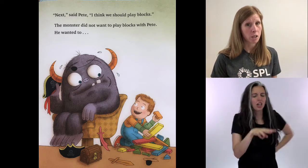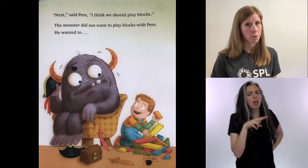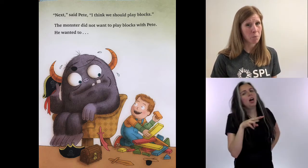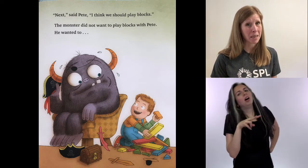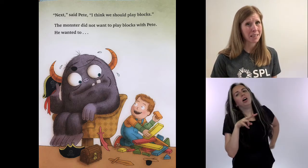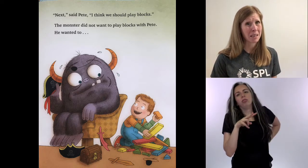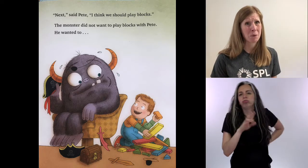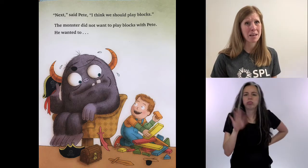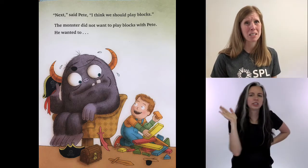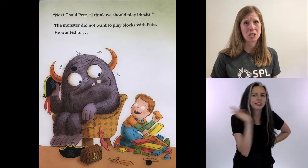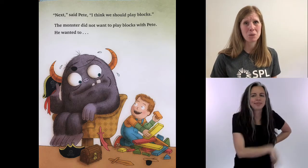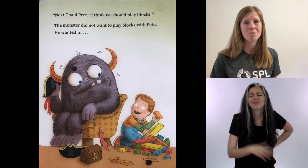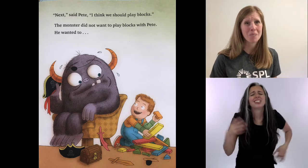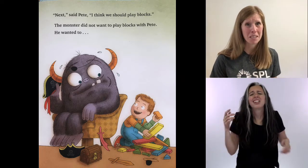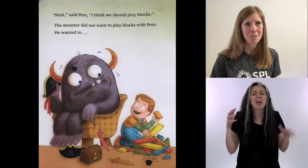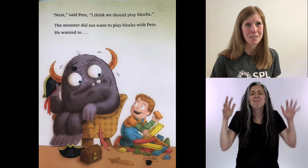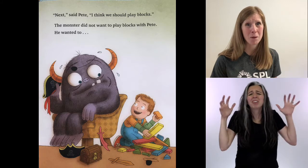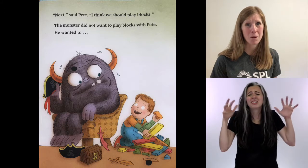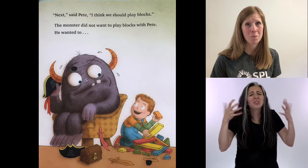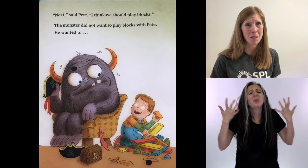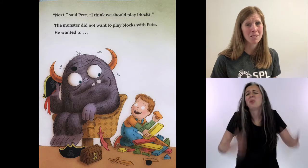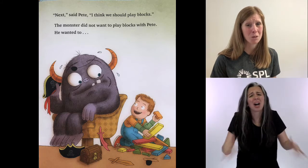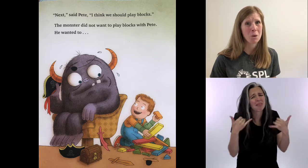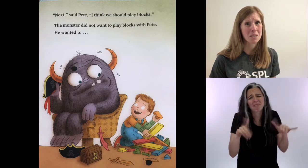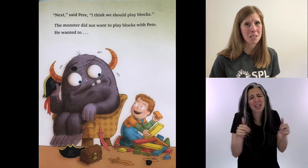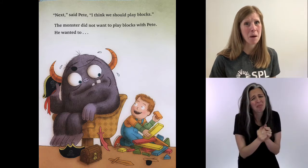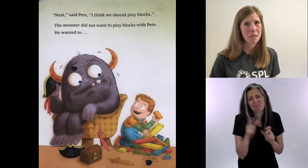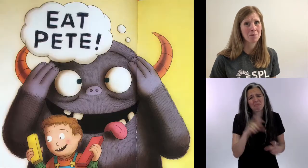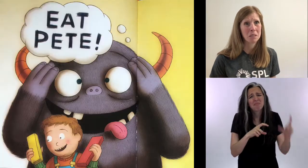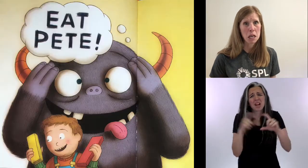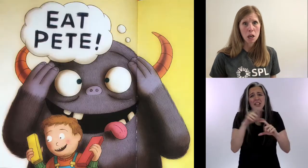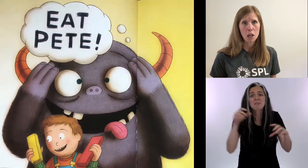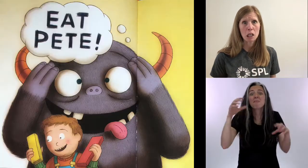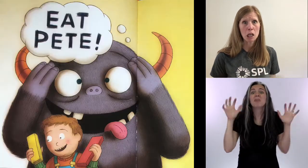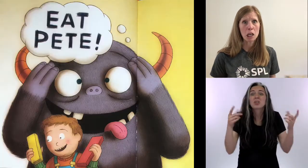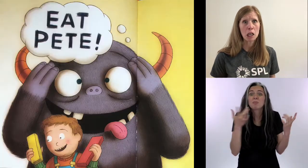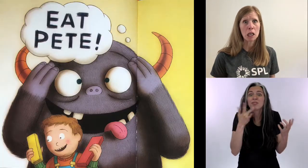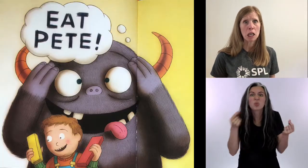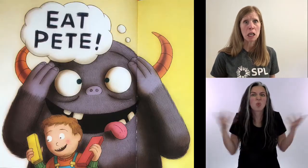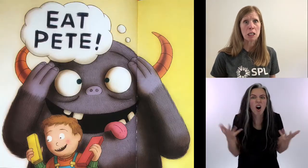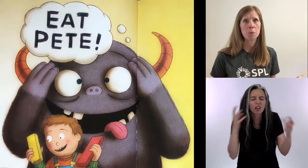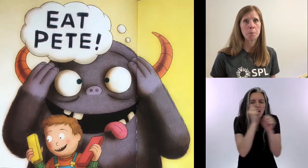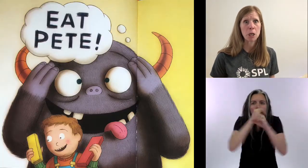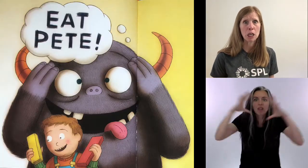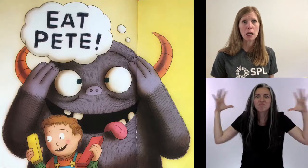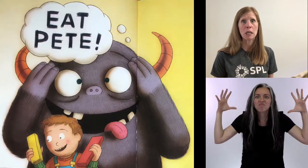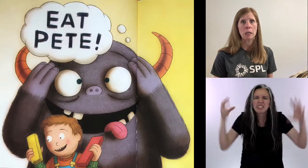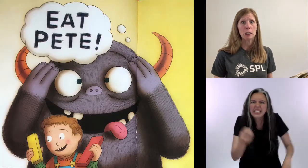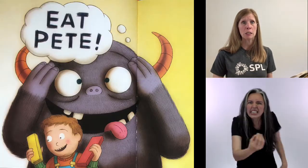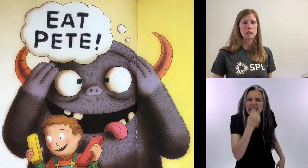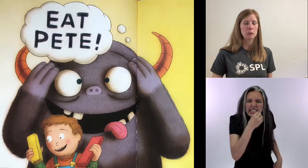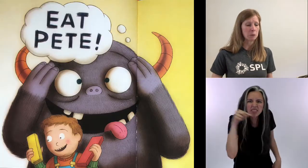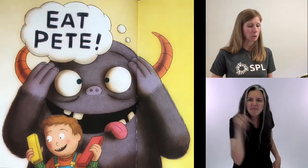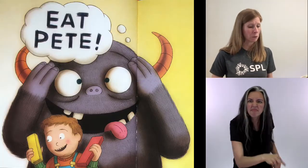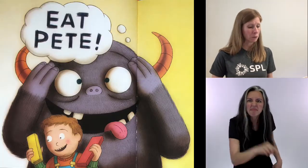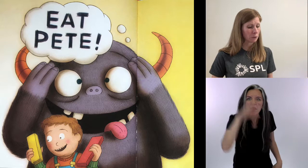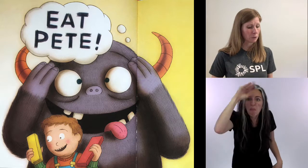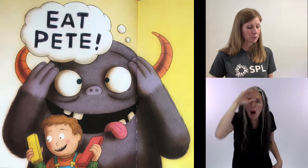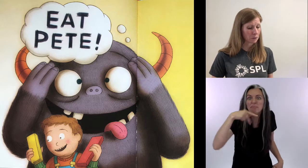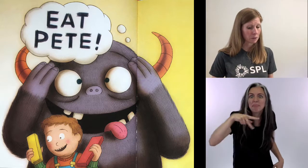play blocks with Pete. He wanted to. Can you say it with me? You know it's coming. Eat